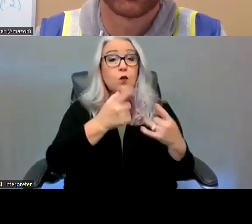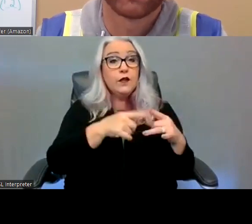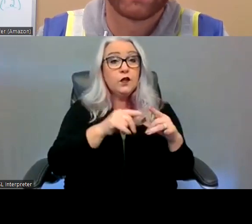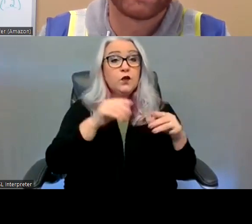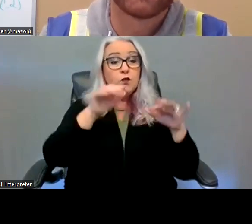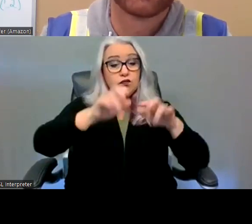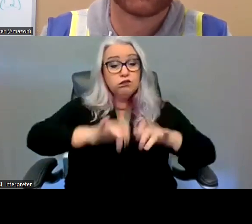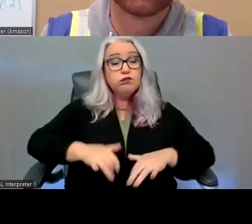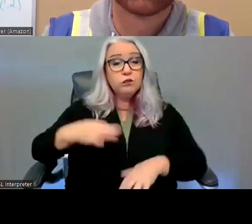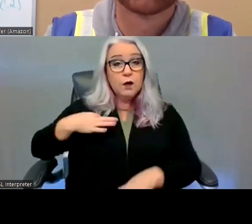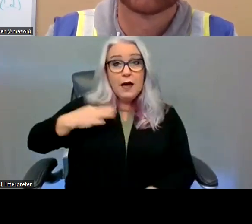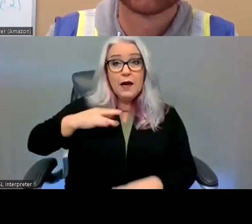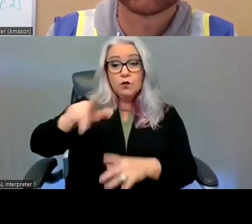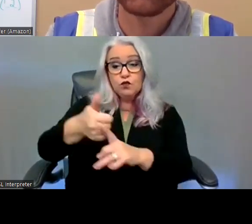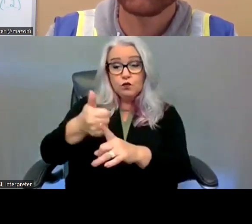through and apply.